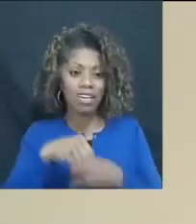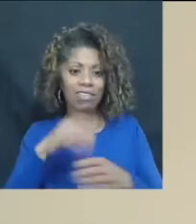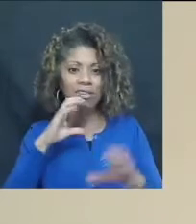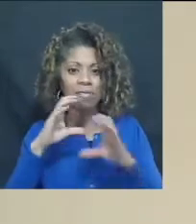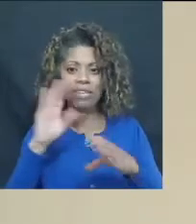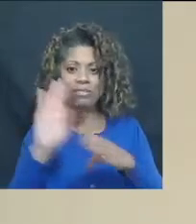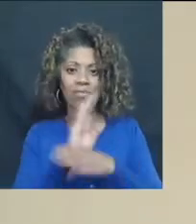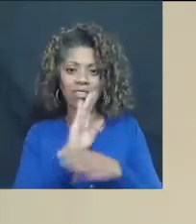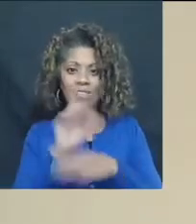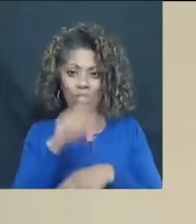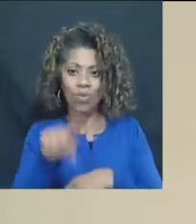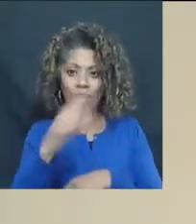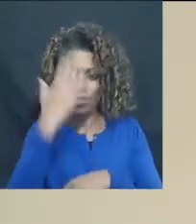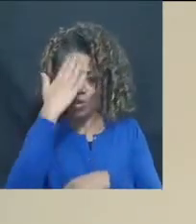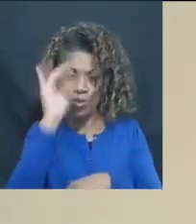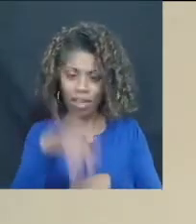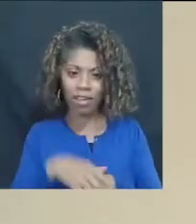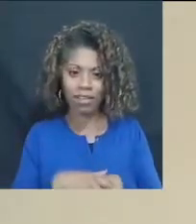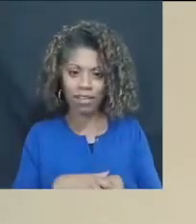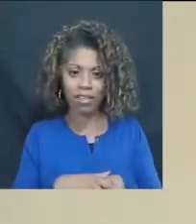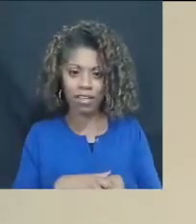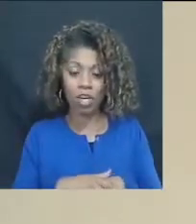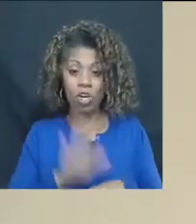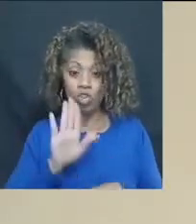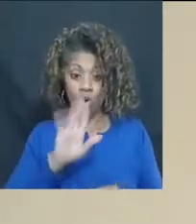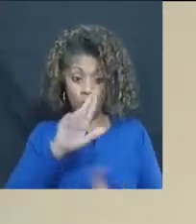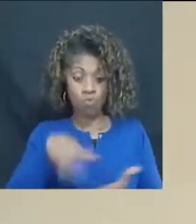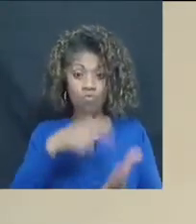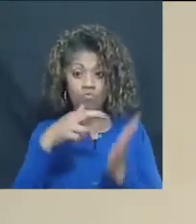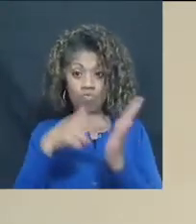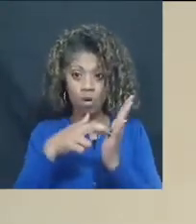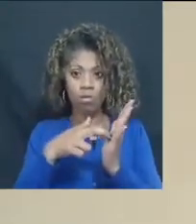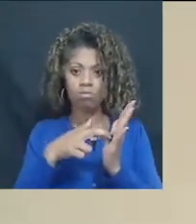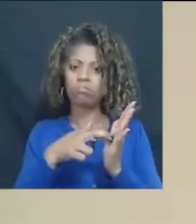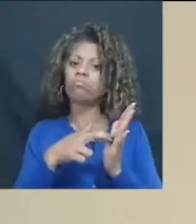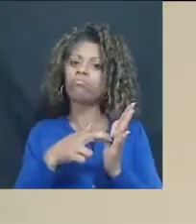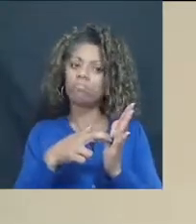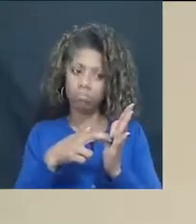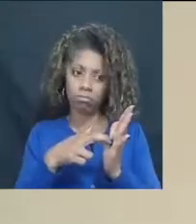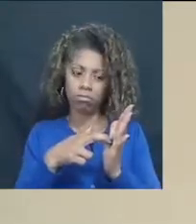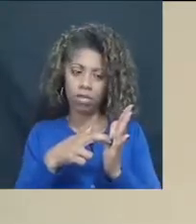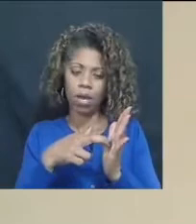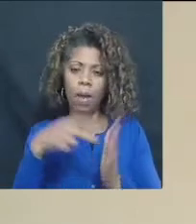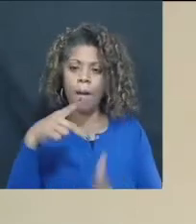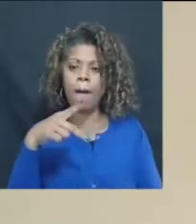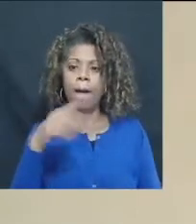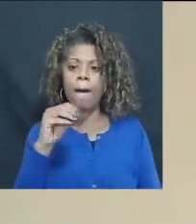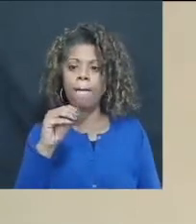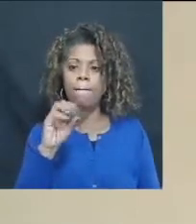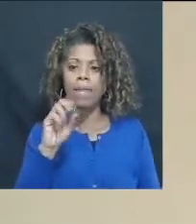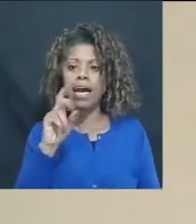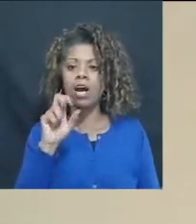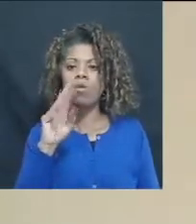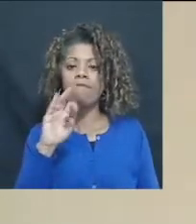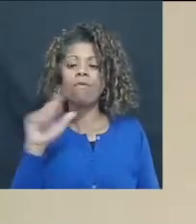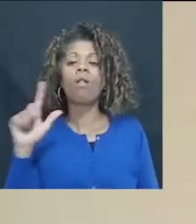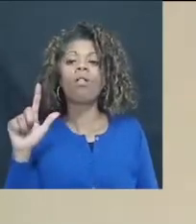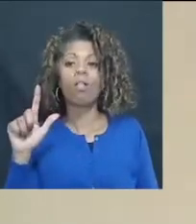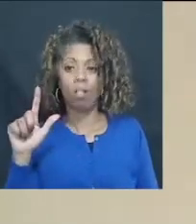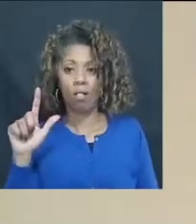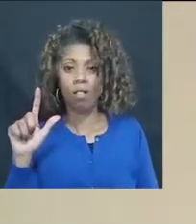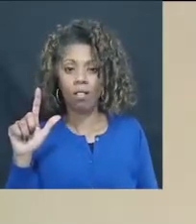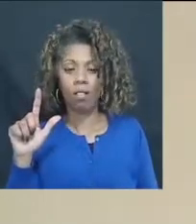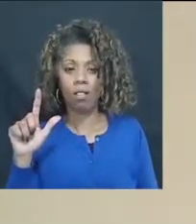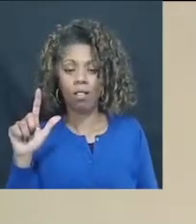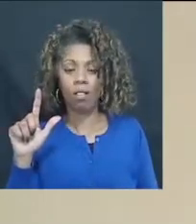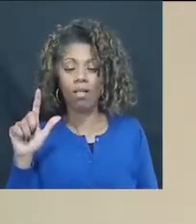how powerful your role is in every decision that anyone makes. And if you're, folks who are maybe higher on your organizational